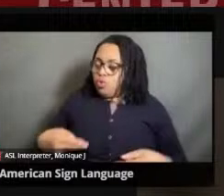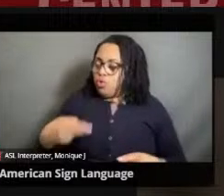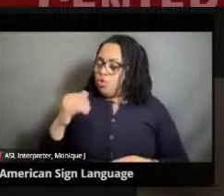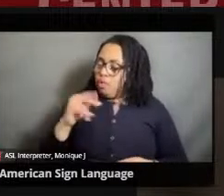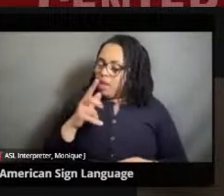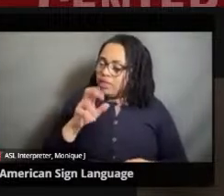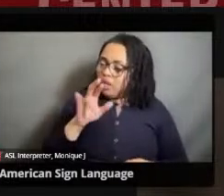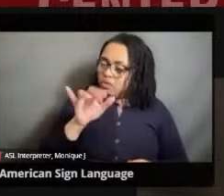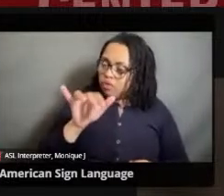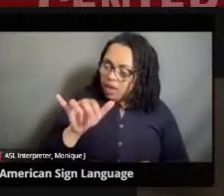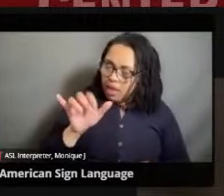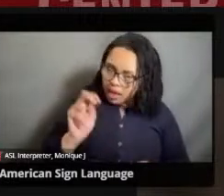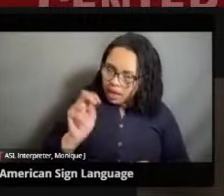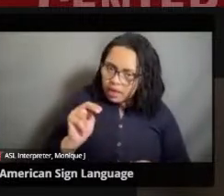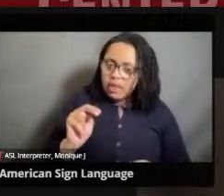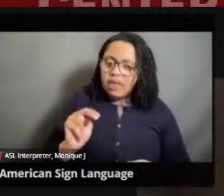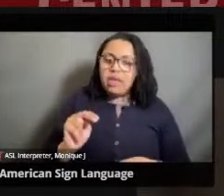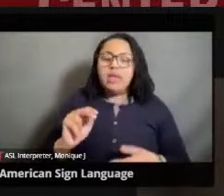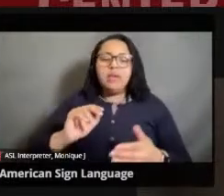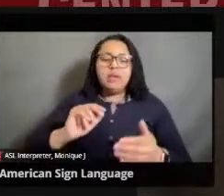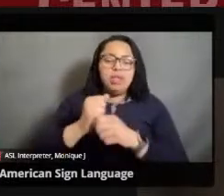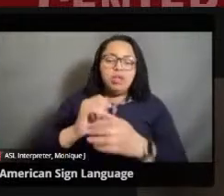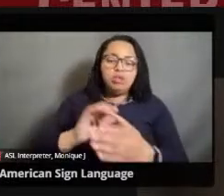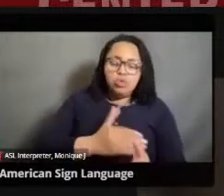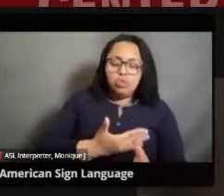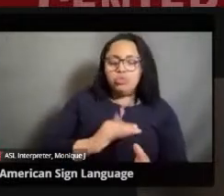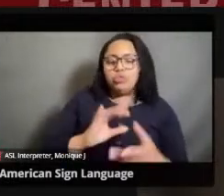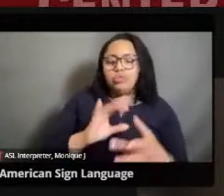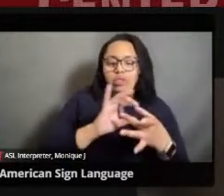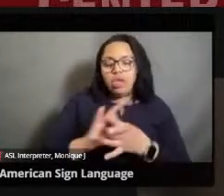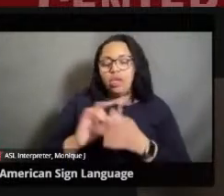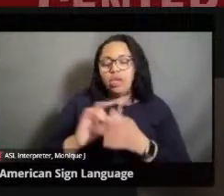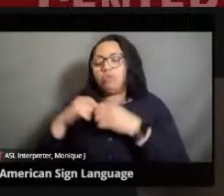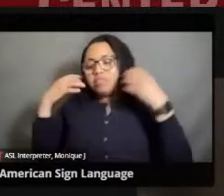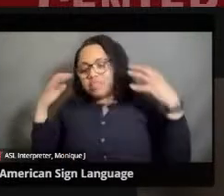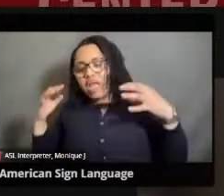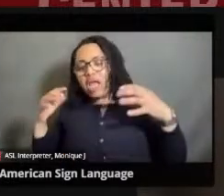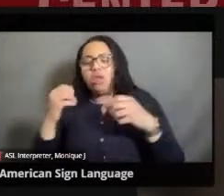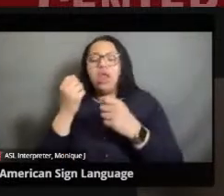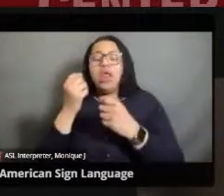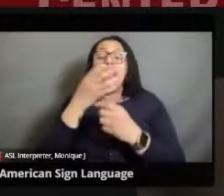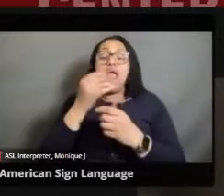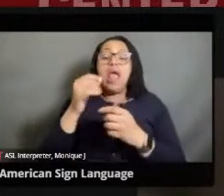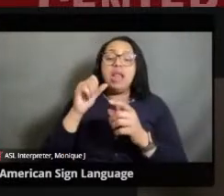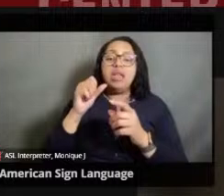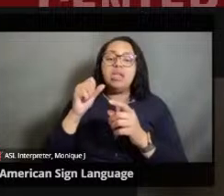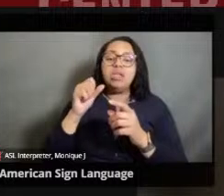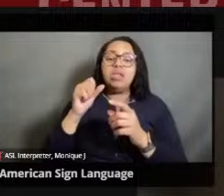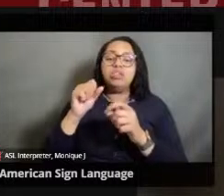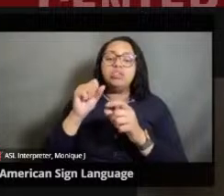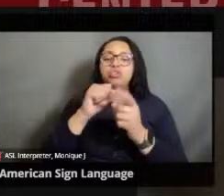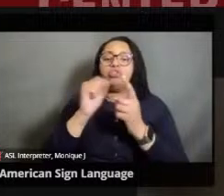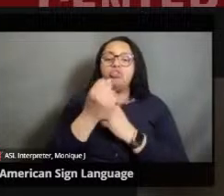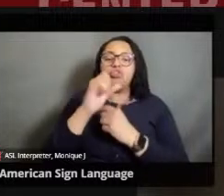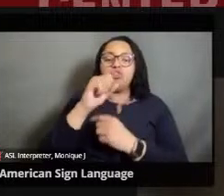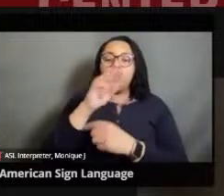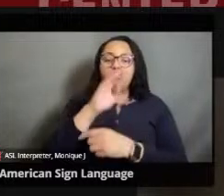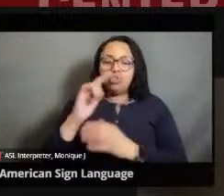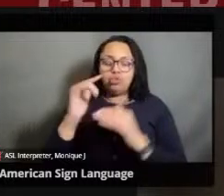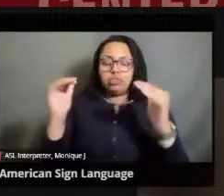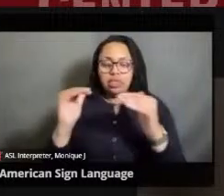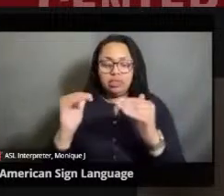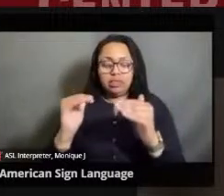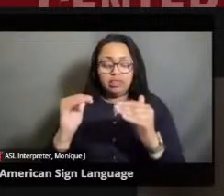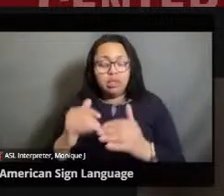by fusing together sound and social justice. The artist believes that art as a practice and a way